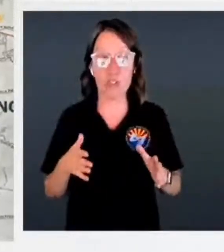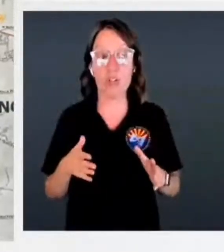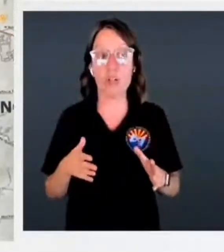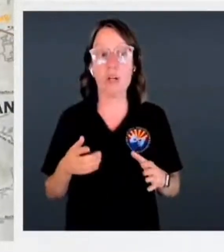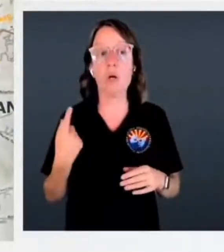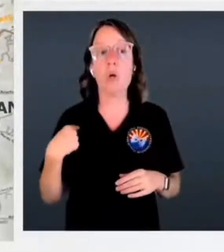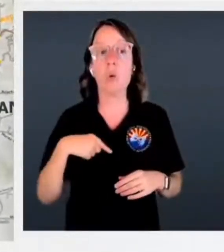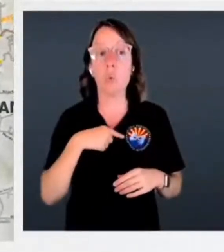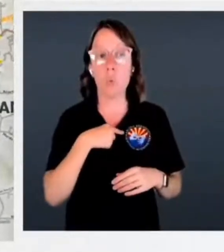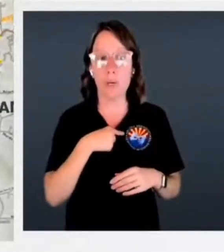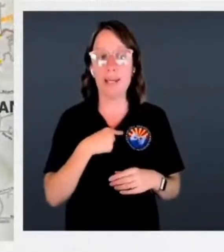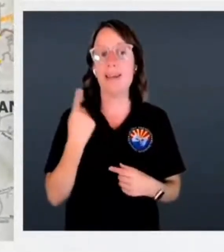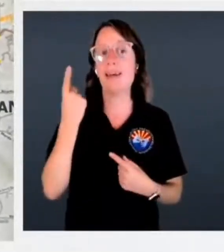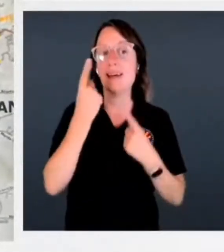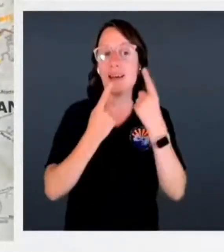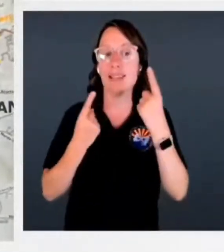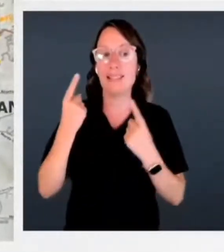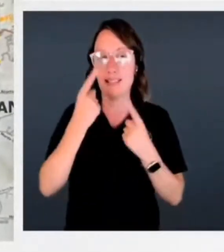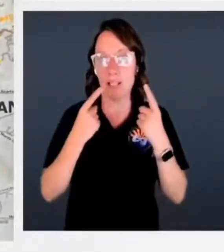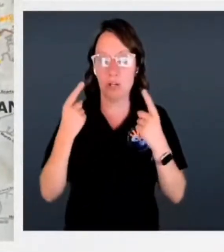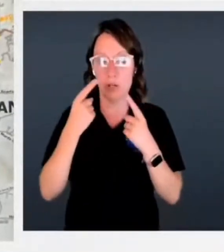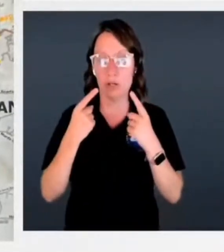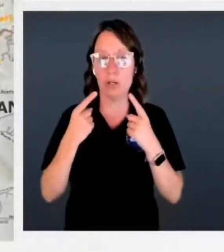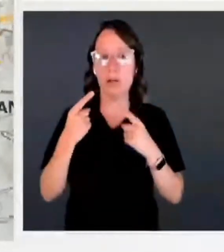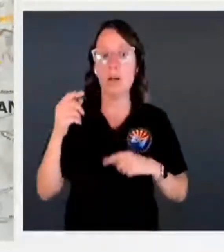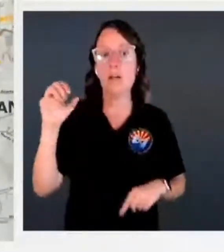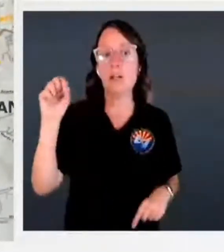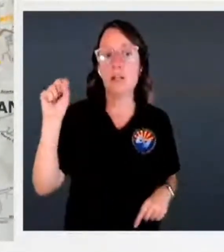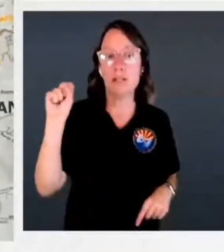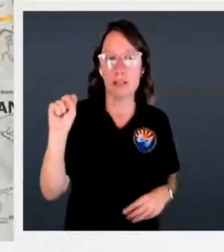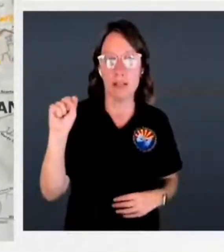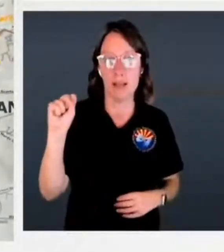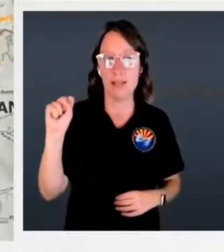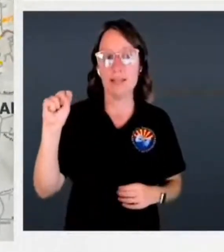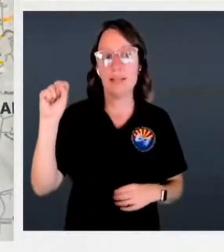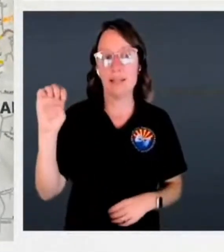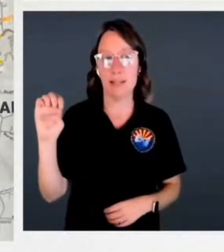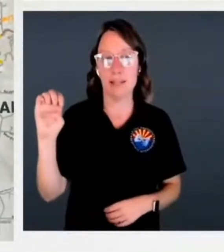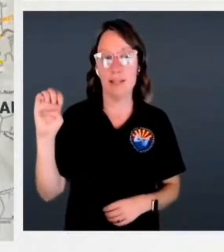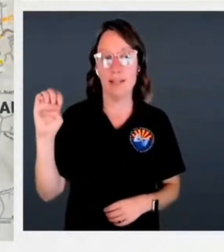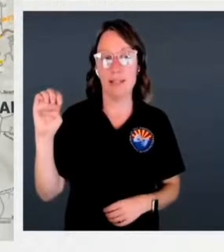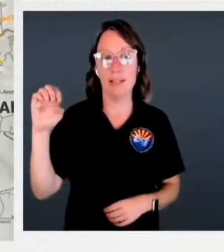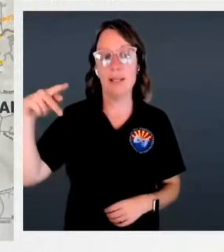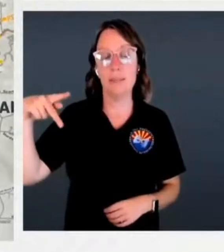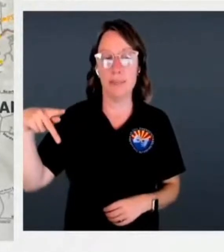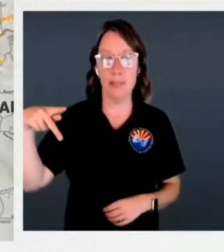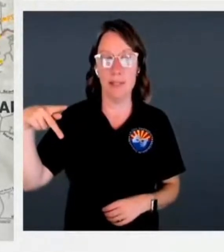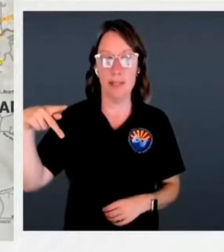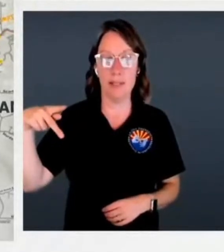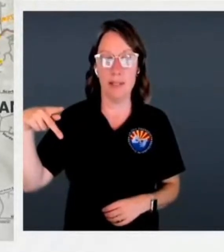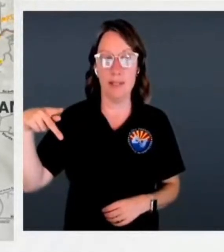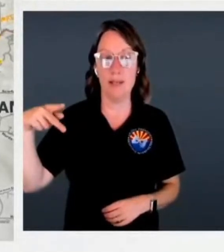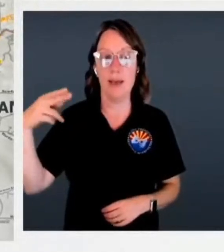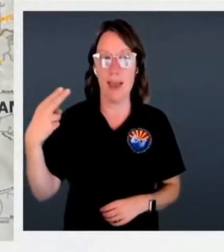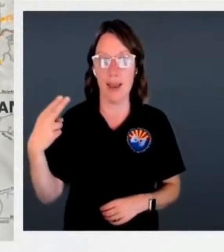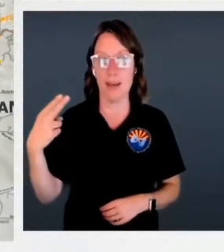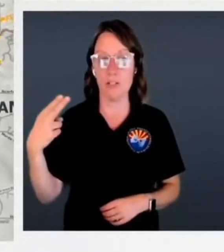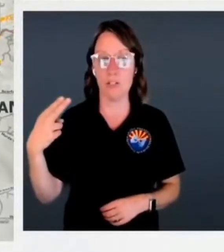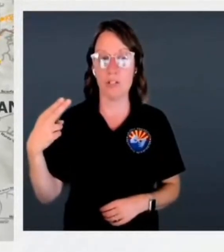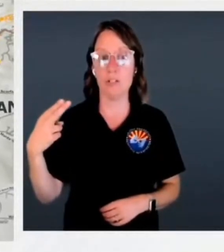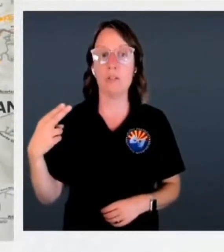SEPA, which is an acronym for social, economic, physical, and human